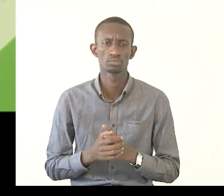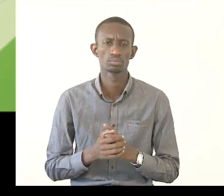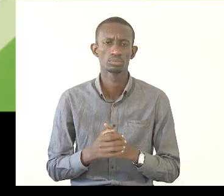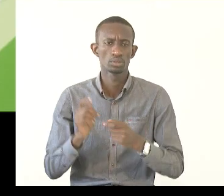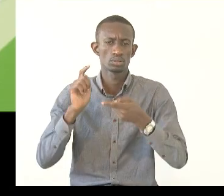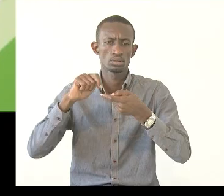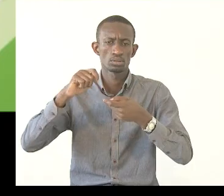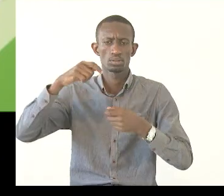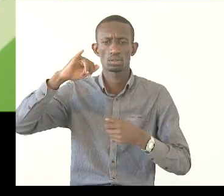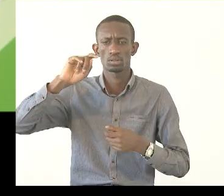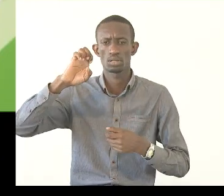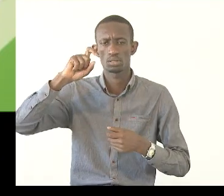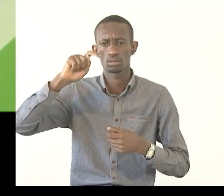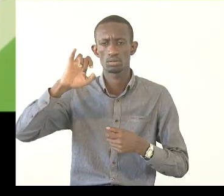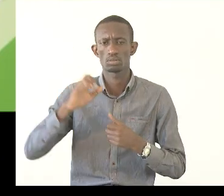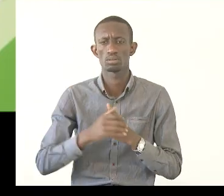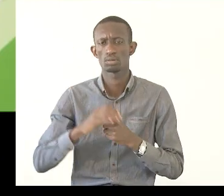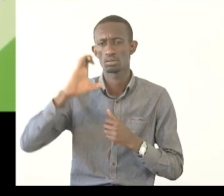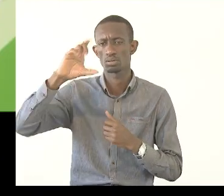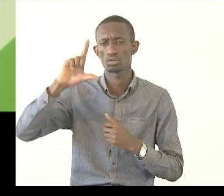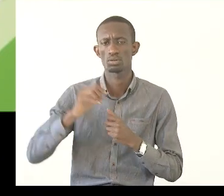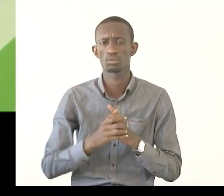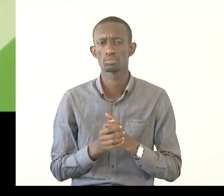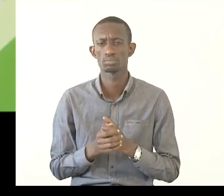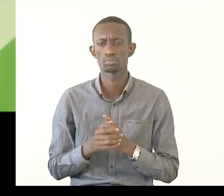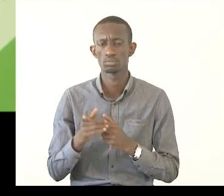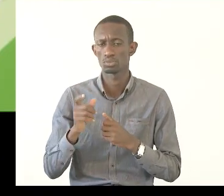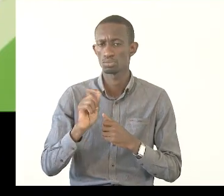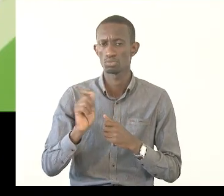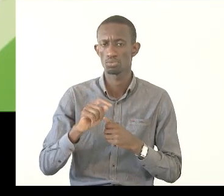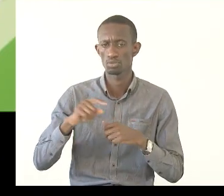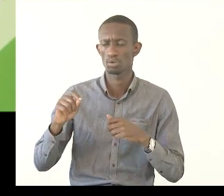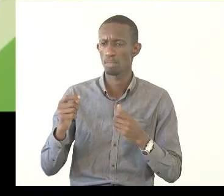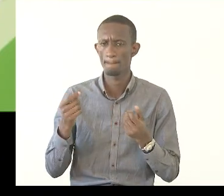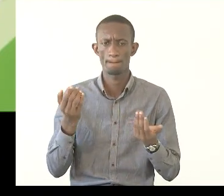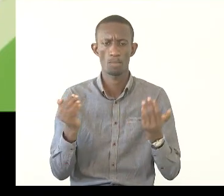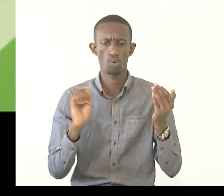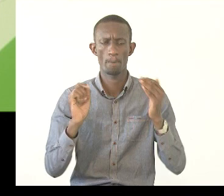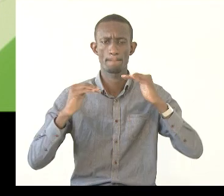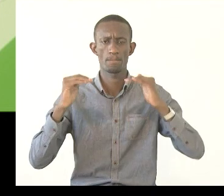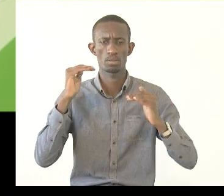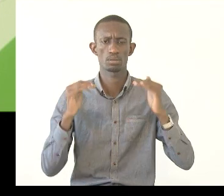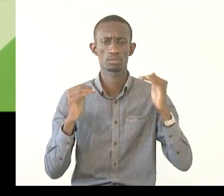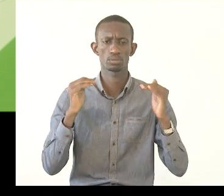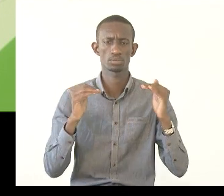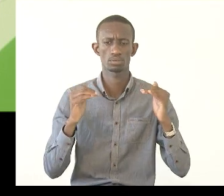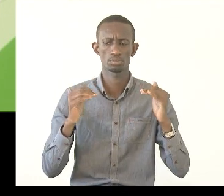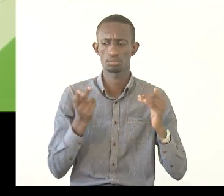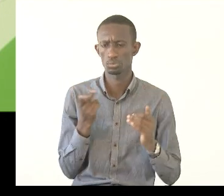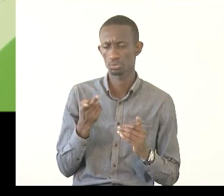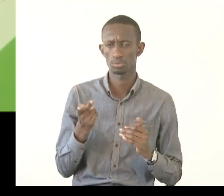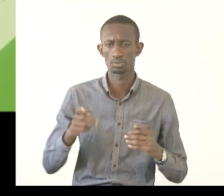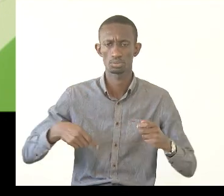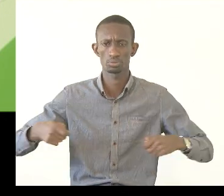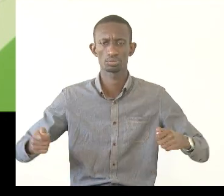hexachlorohexane, which is an important insecticide. Write a balanced equation for this reaction. So those are some